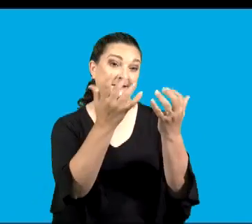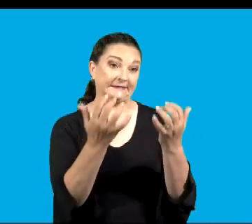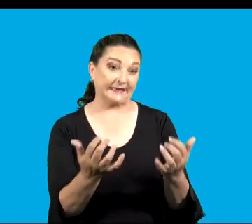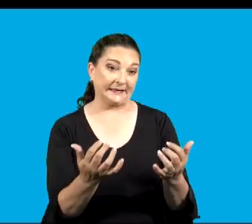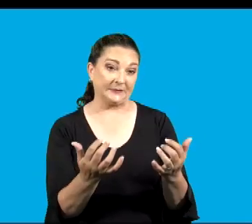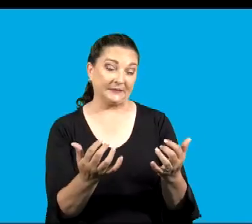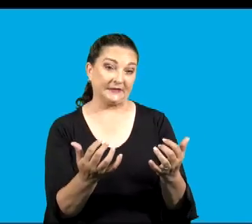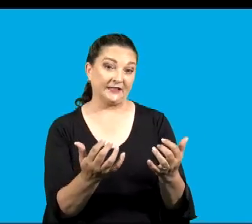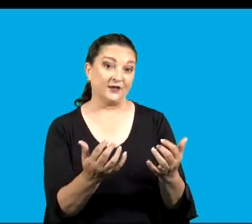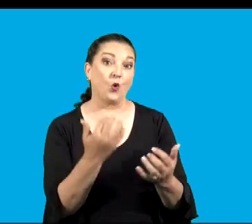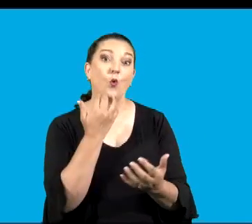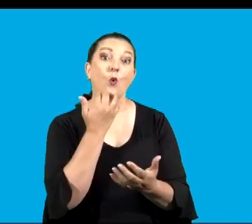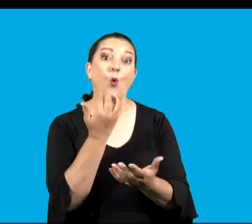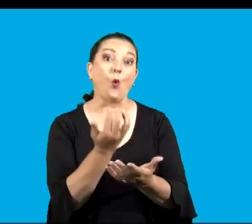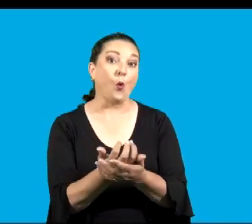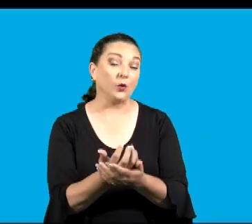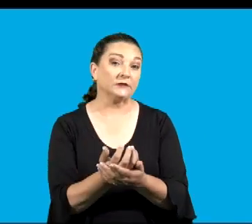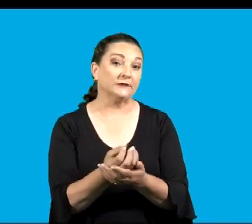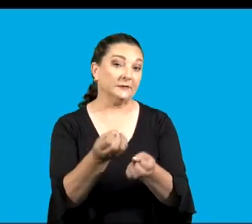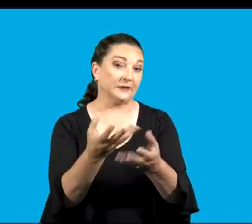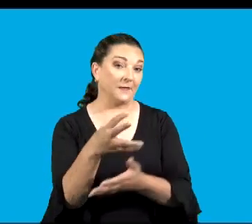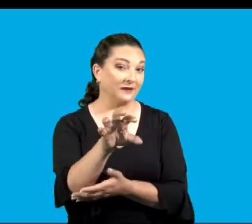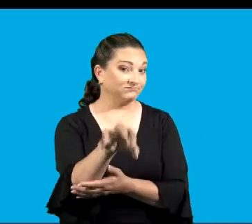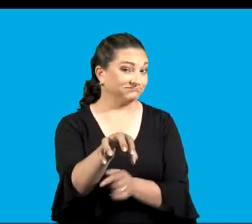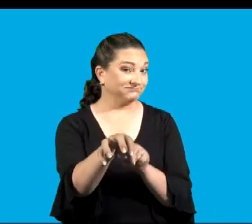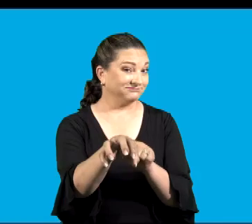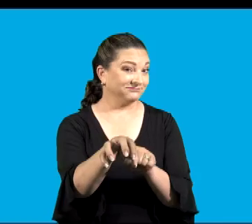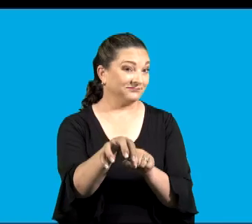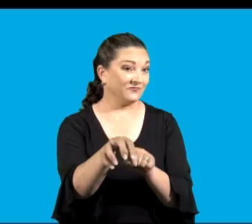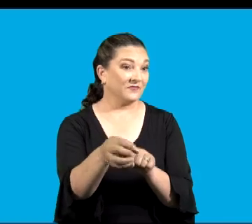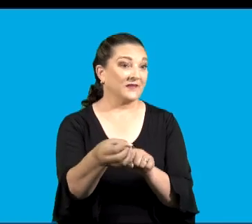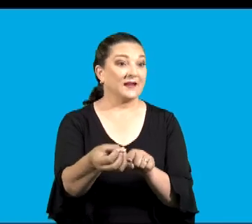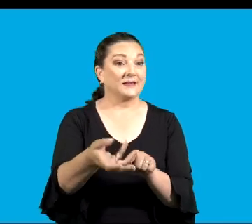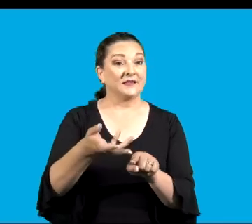statement of account received from awesome suppliers, and we can see here it's